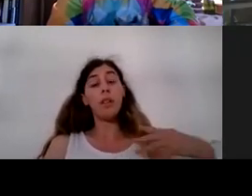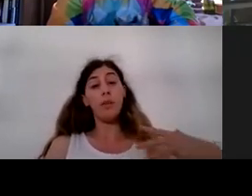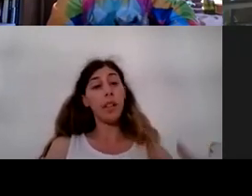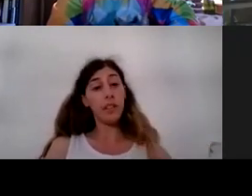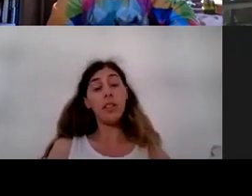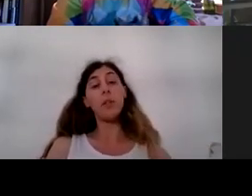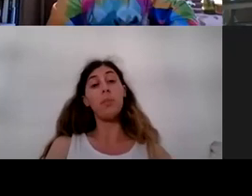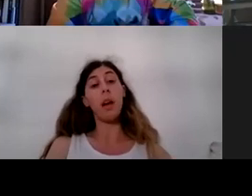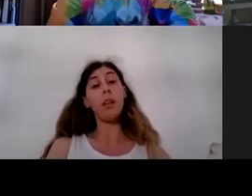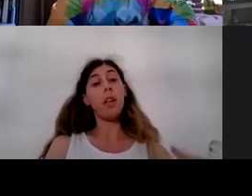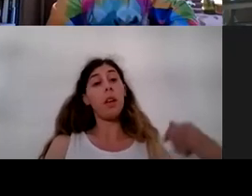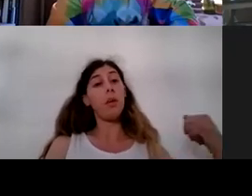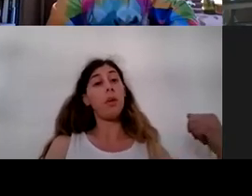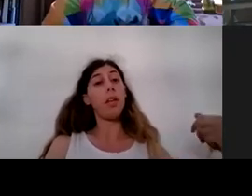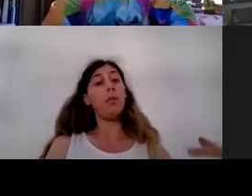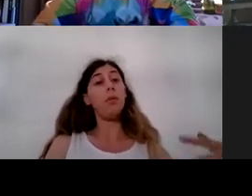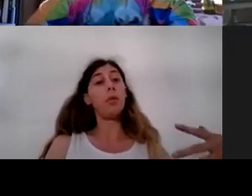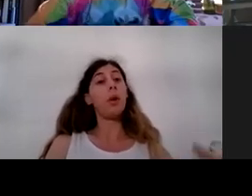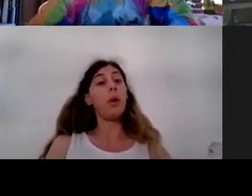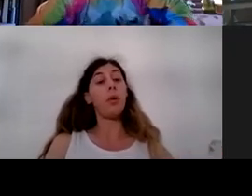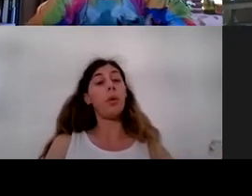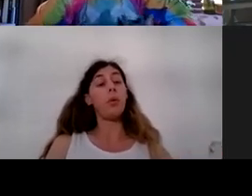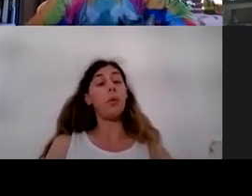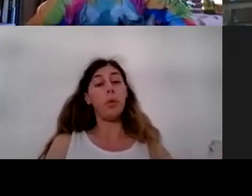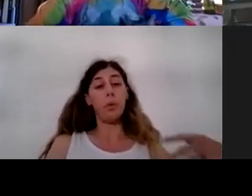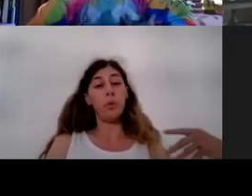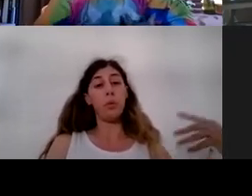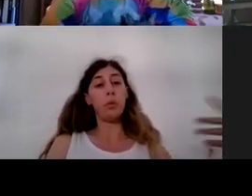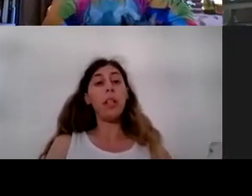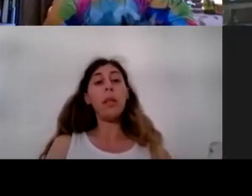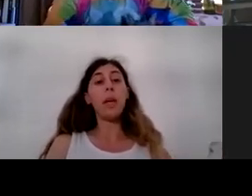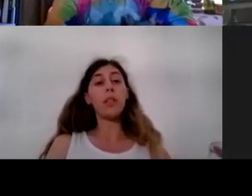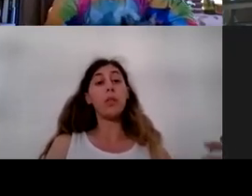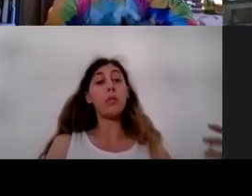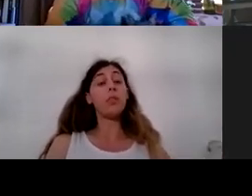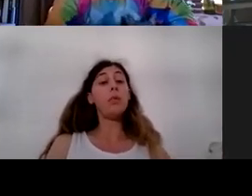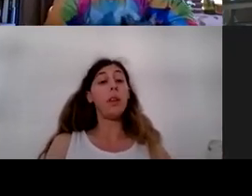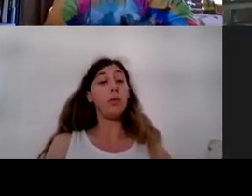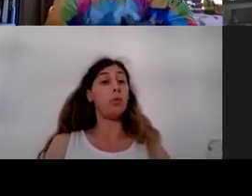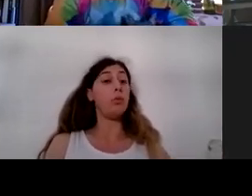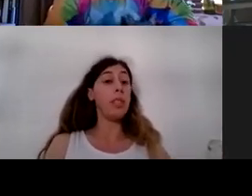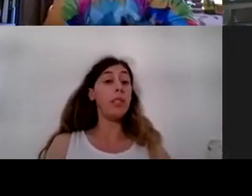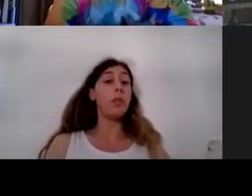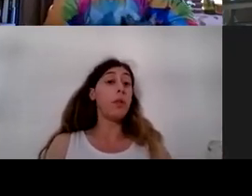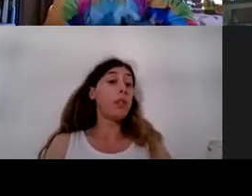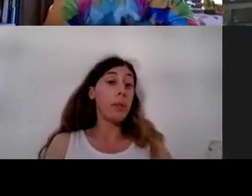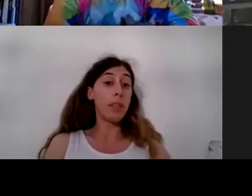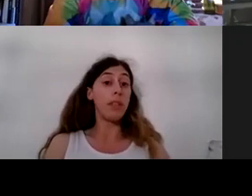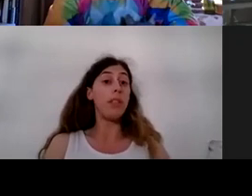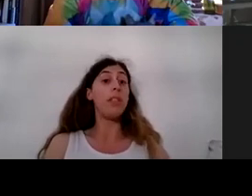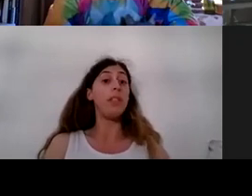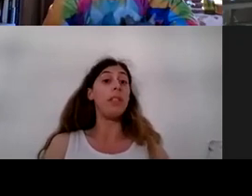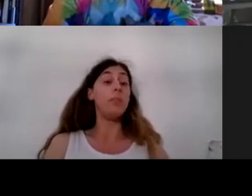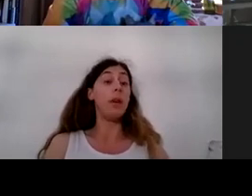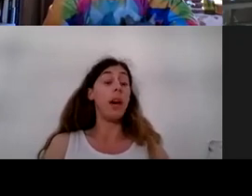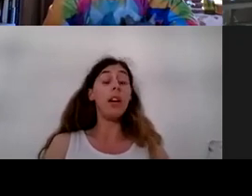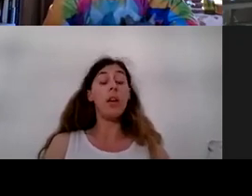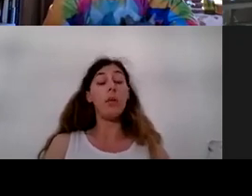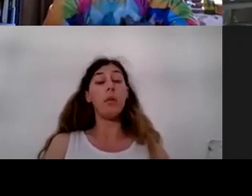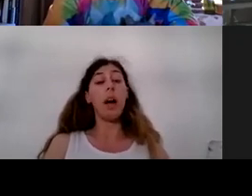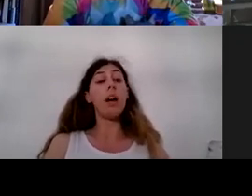norm, medical practitioners or GPs continue referring people to